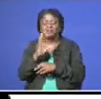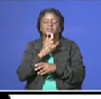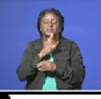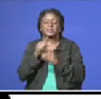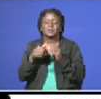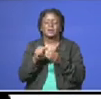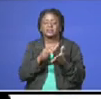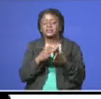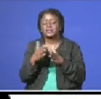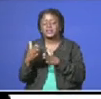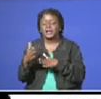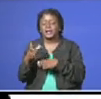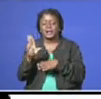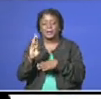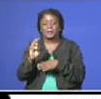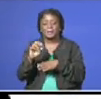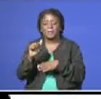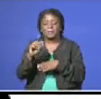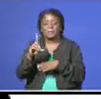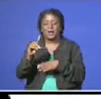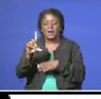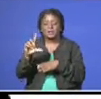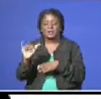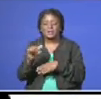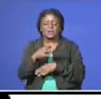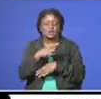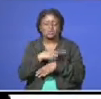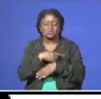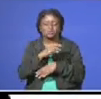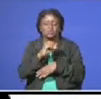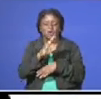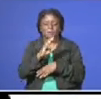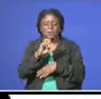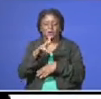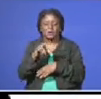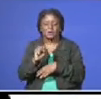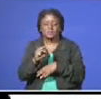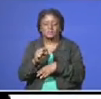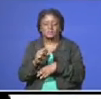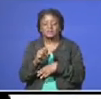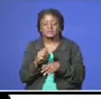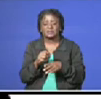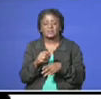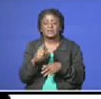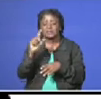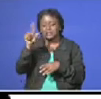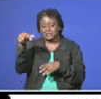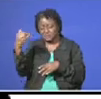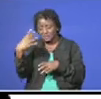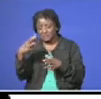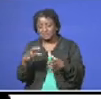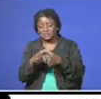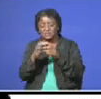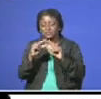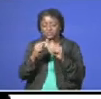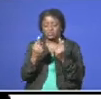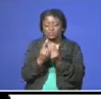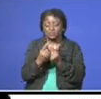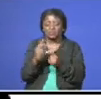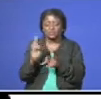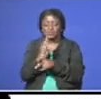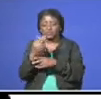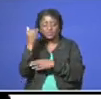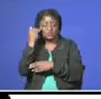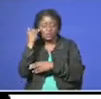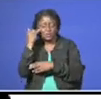Roberts. The Sun relates to the legacy of a group commonly referred to as the Sunshine Boys. Bradley